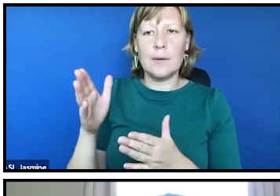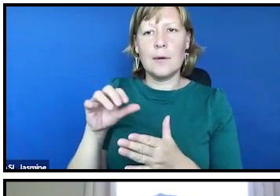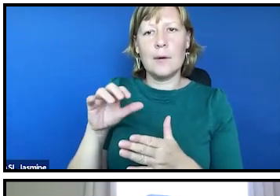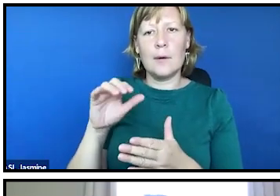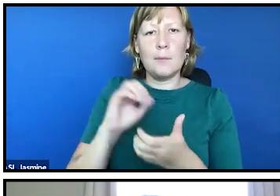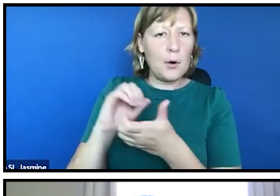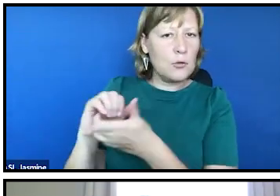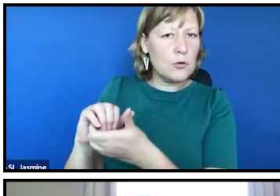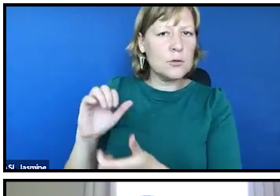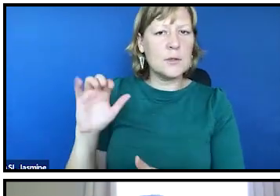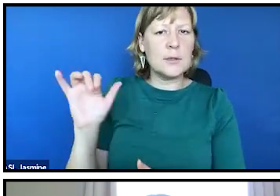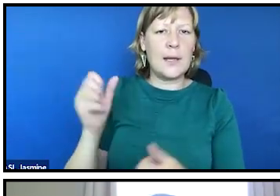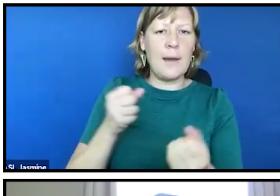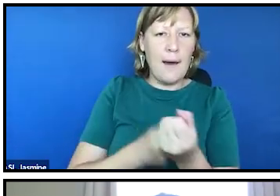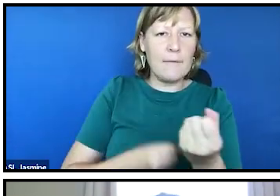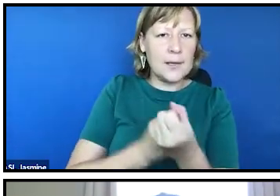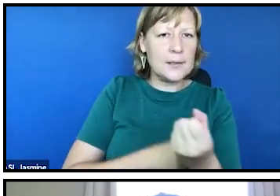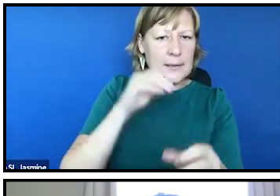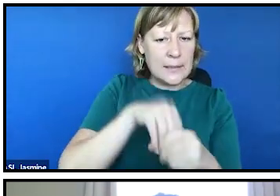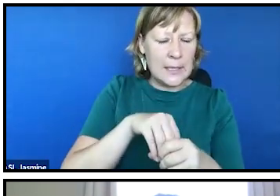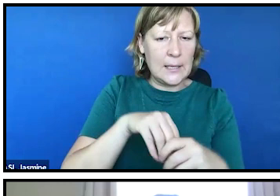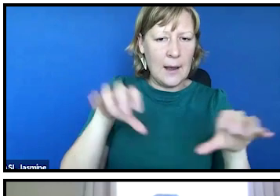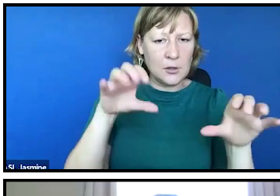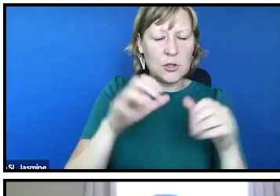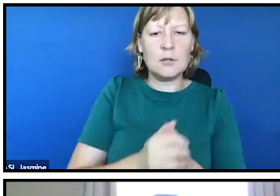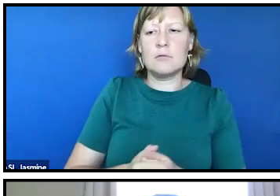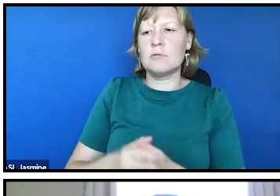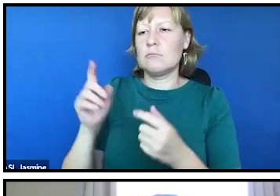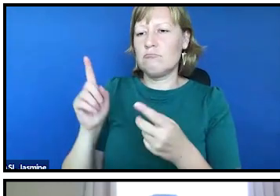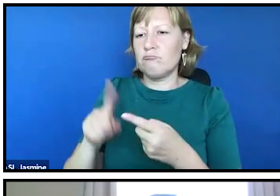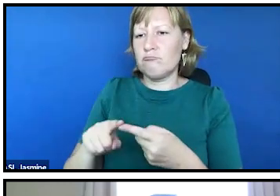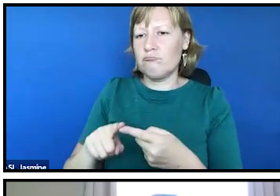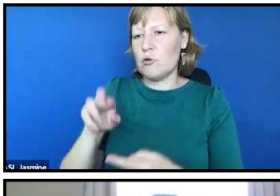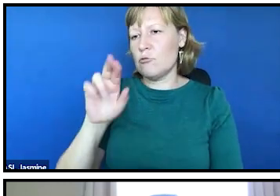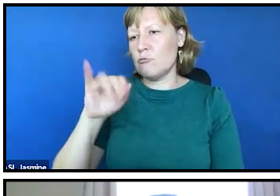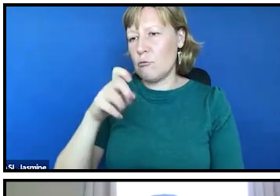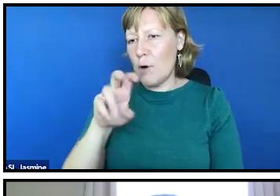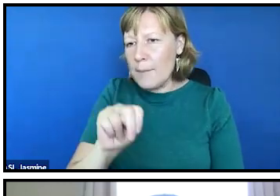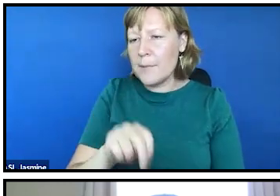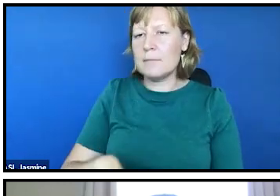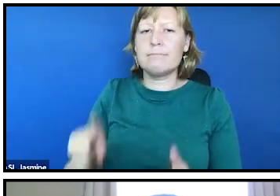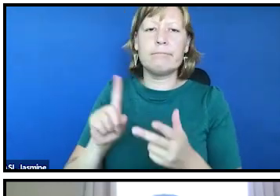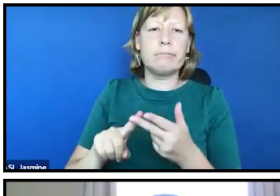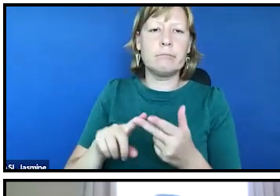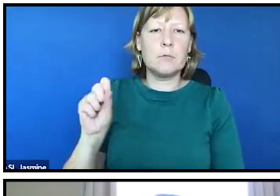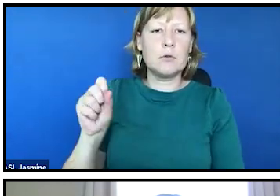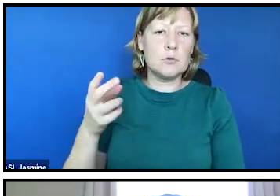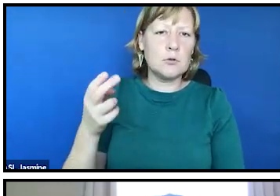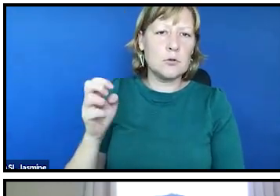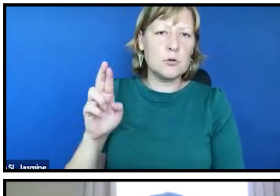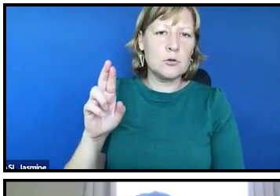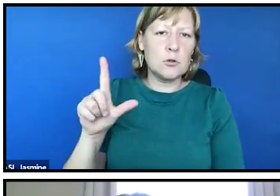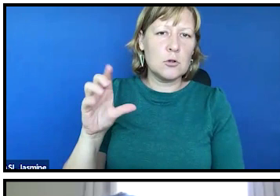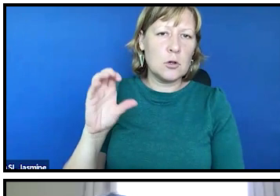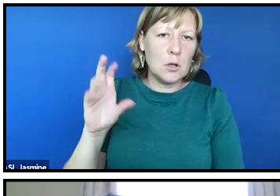we'd send it to Advocates in Action, we'd send it to Ripen. So, the Sherlock Center, we, you know,